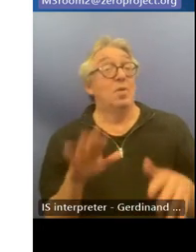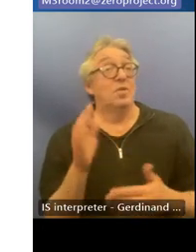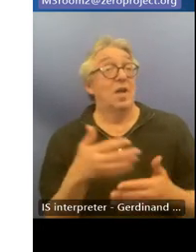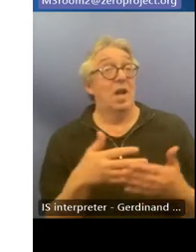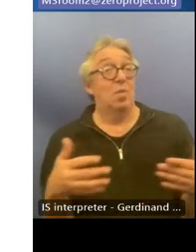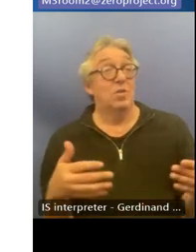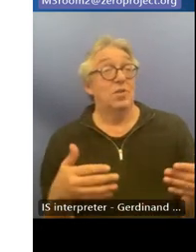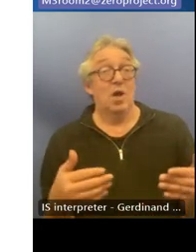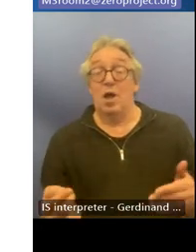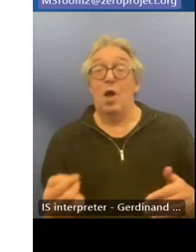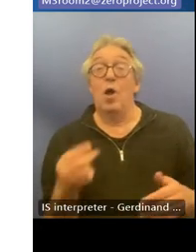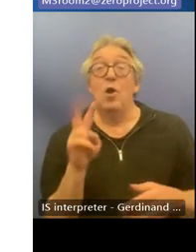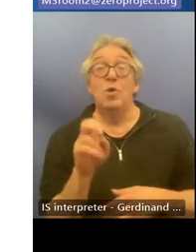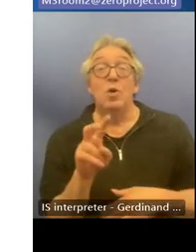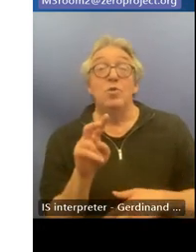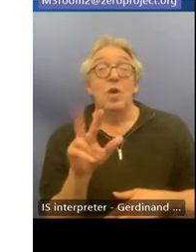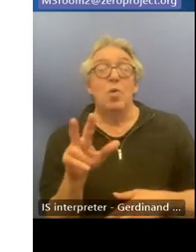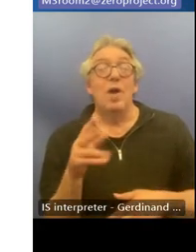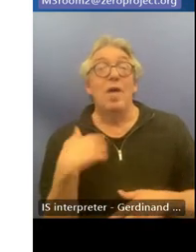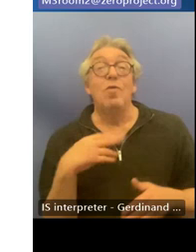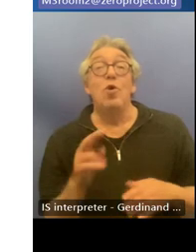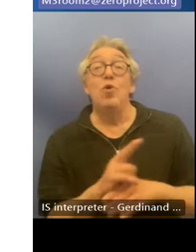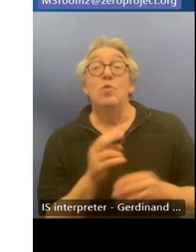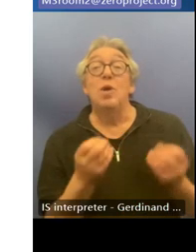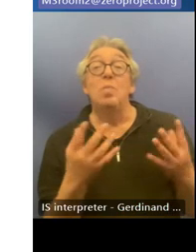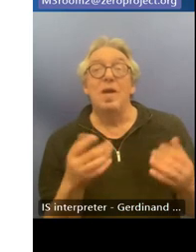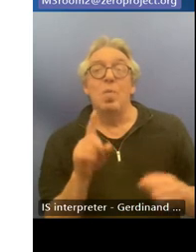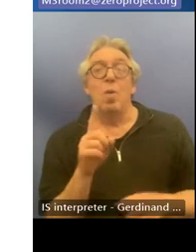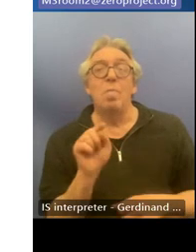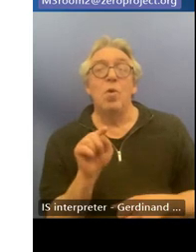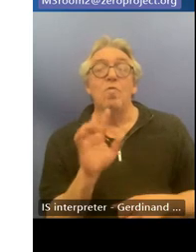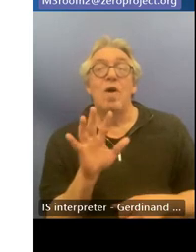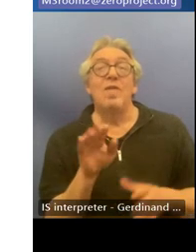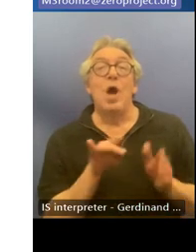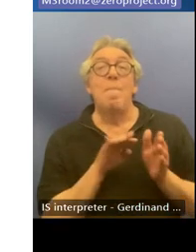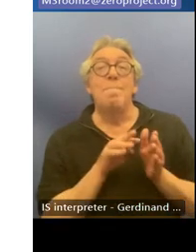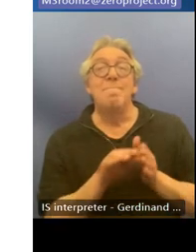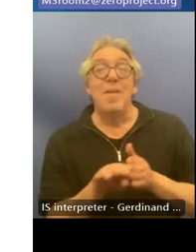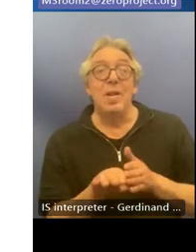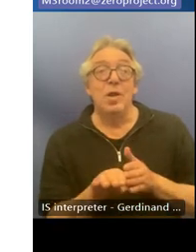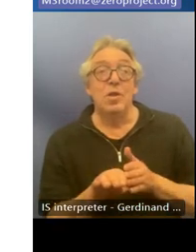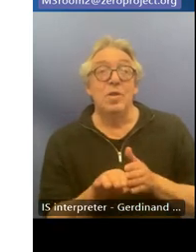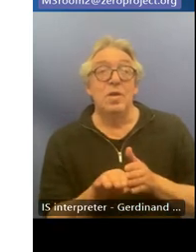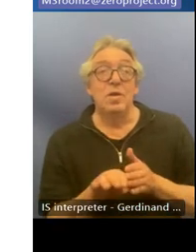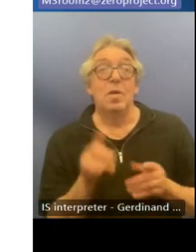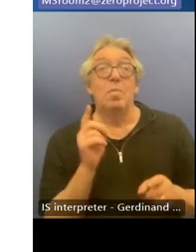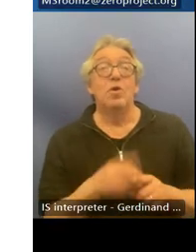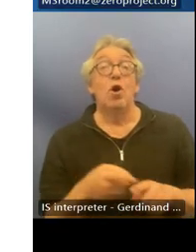is amazing. And what I wanted to point out as well is that we are 100% self-funded.